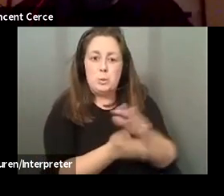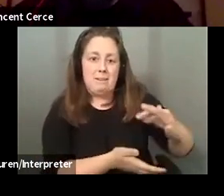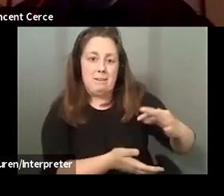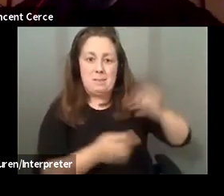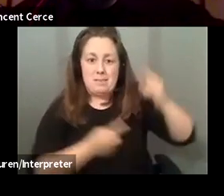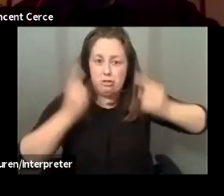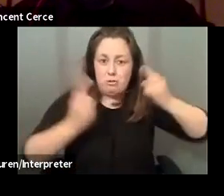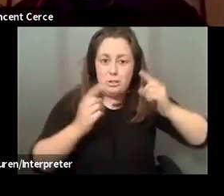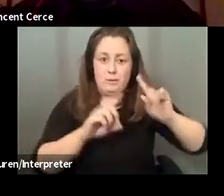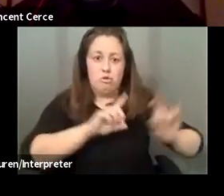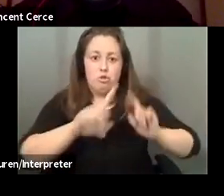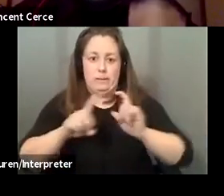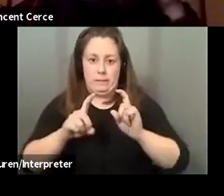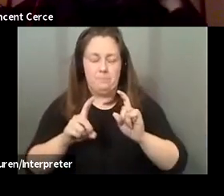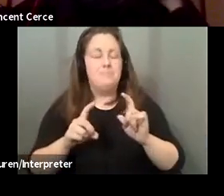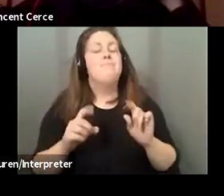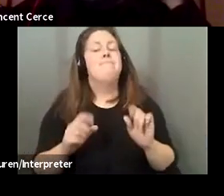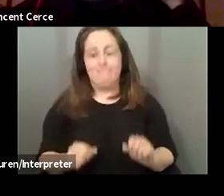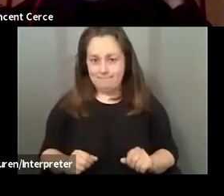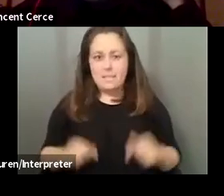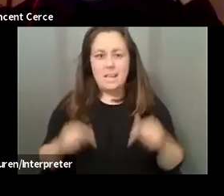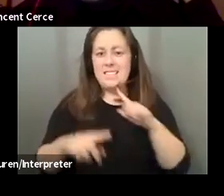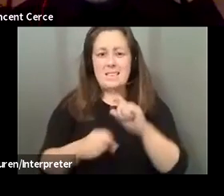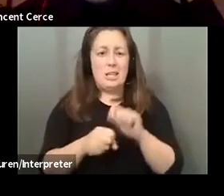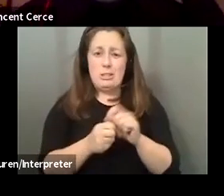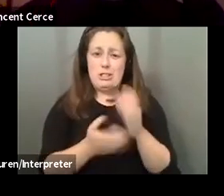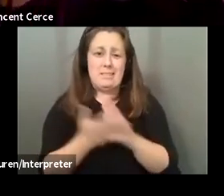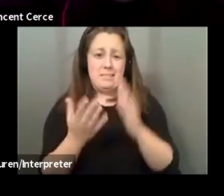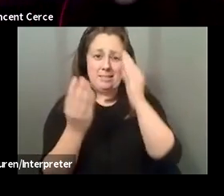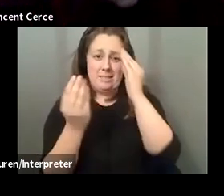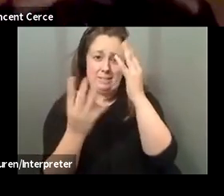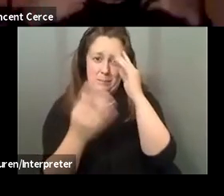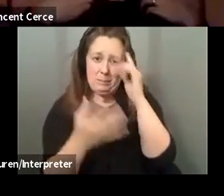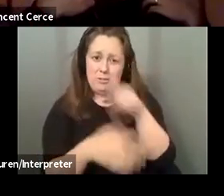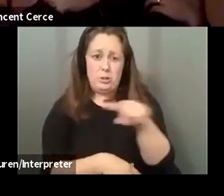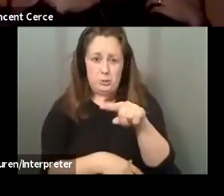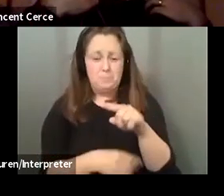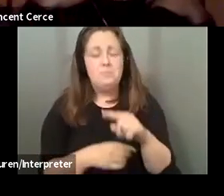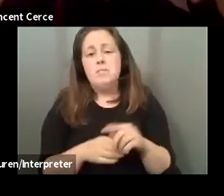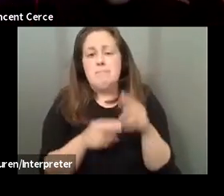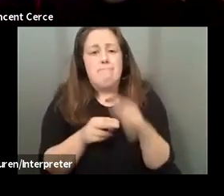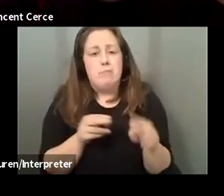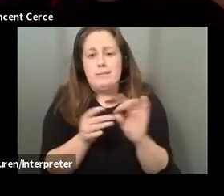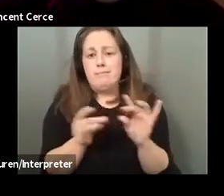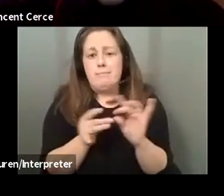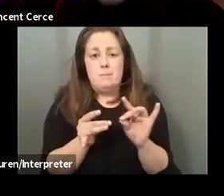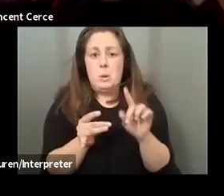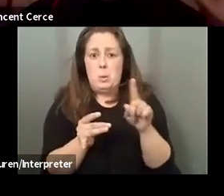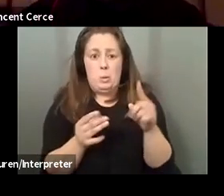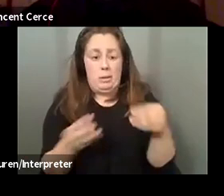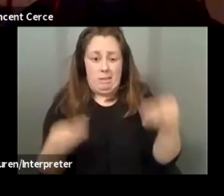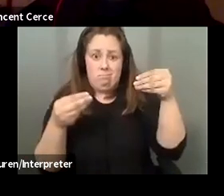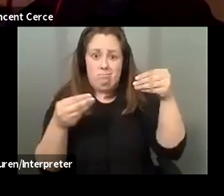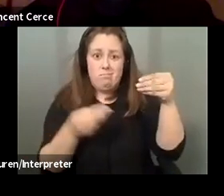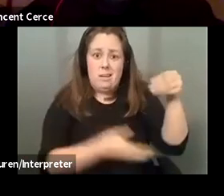Yeah, so this is literally a piece of information for you folks to have, but I just wanted to give you a little information. You don't have to do anything with it today or ever, but